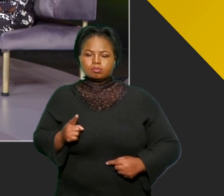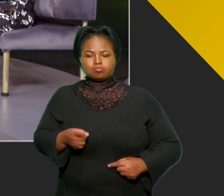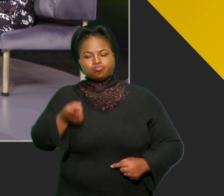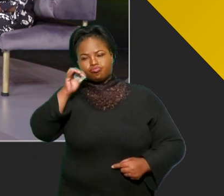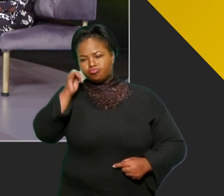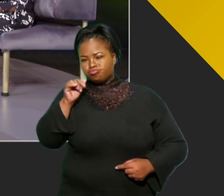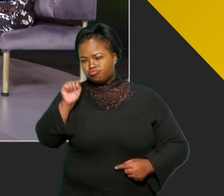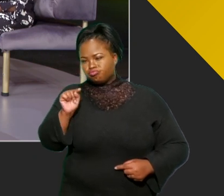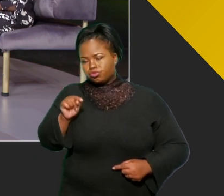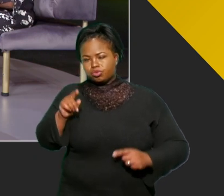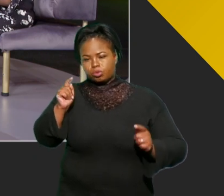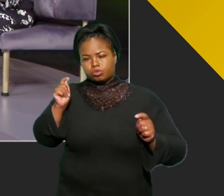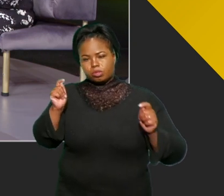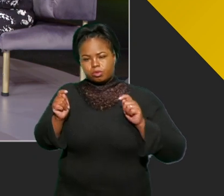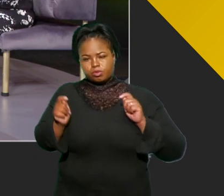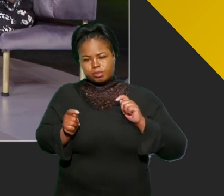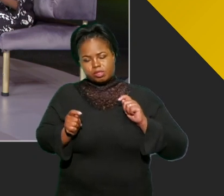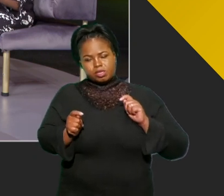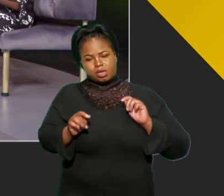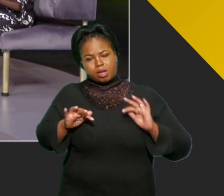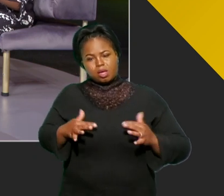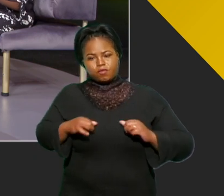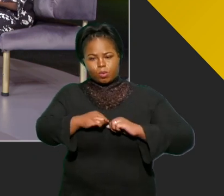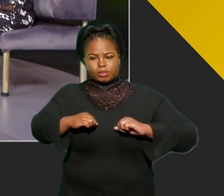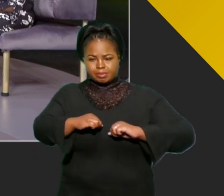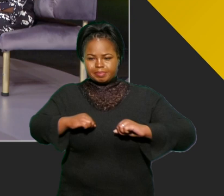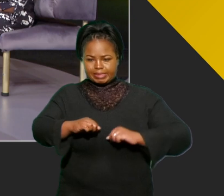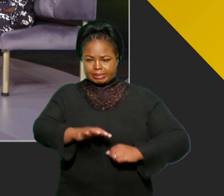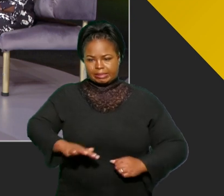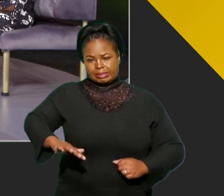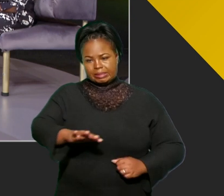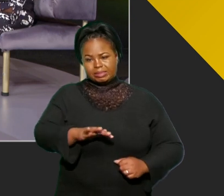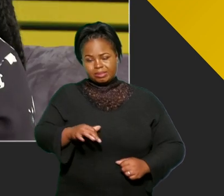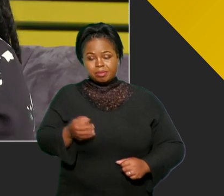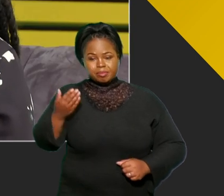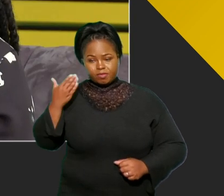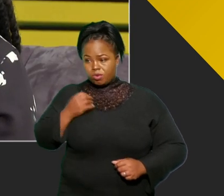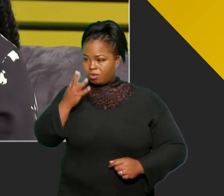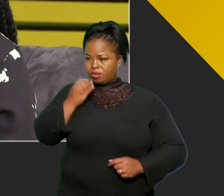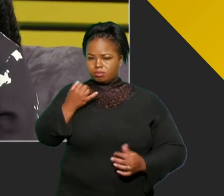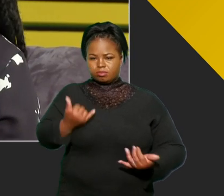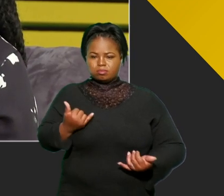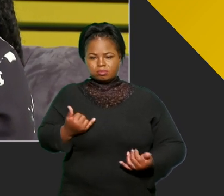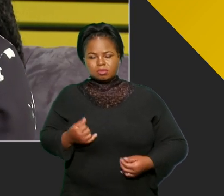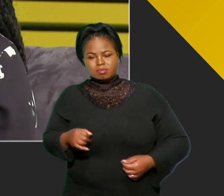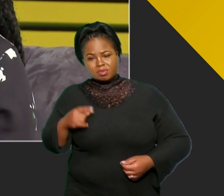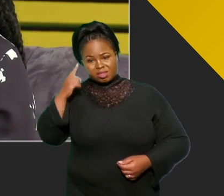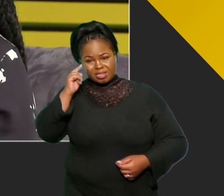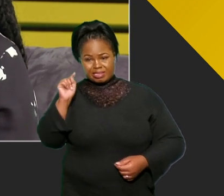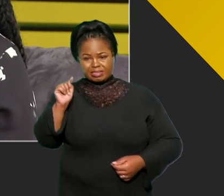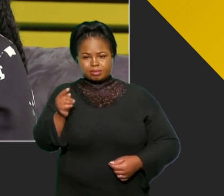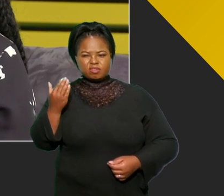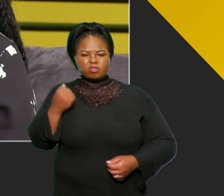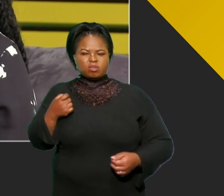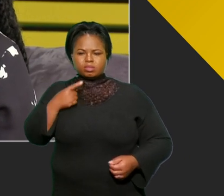we also look at issues of transformation from a spatial transformation perspective. And it's the questions that we are asking today. I think the gentleman spoke